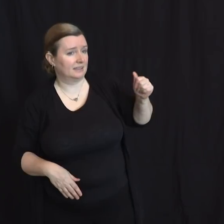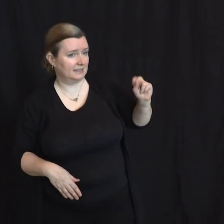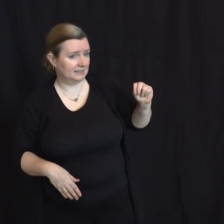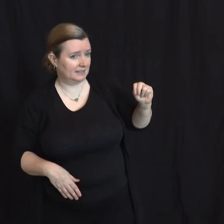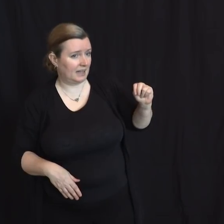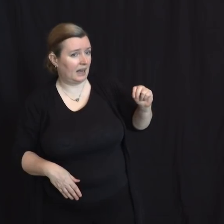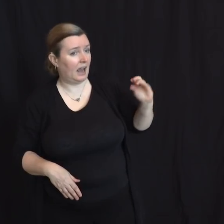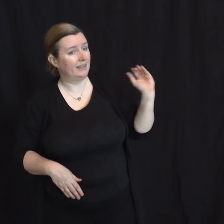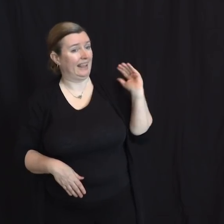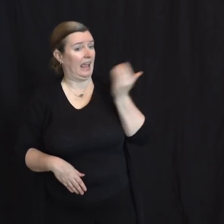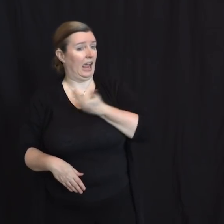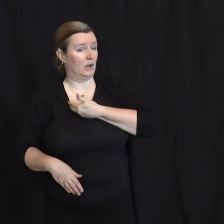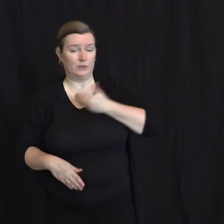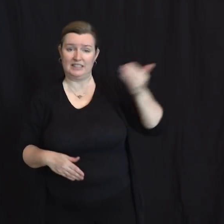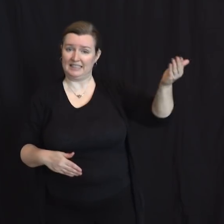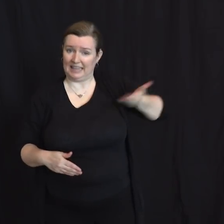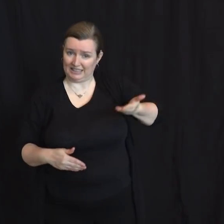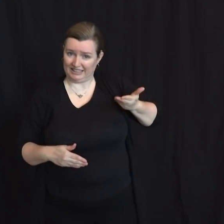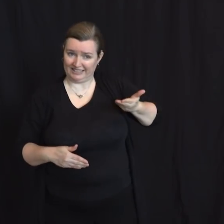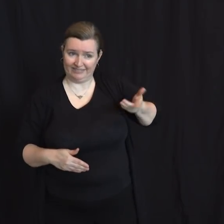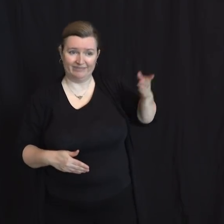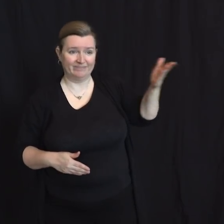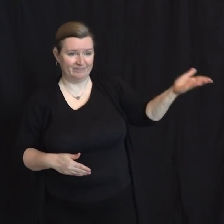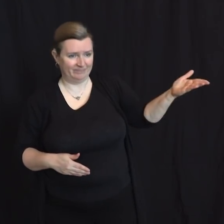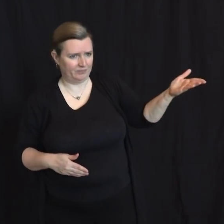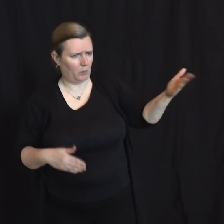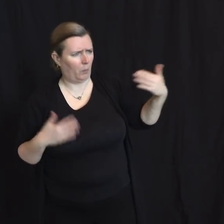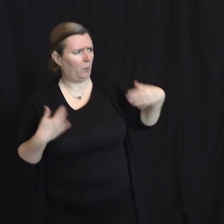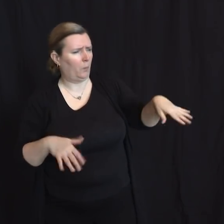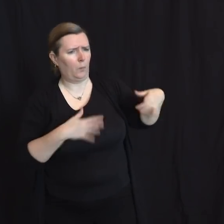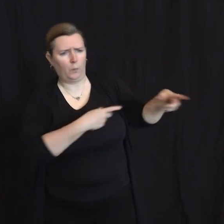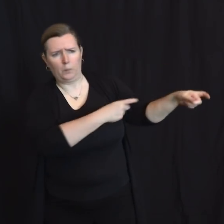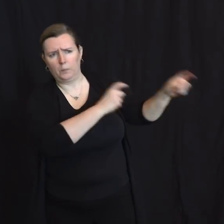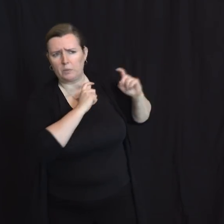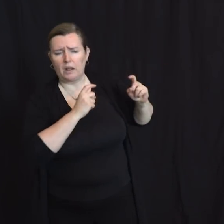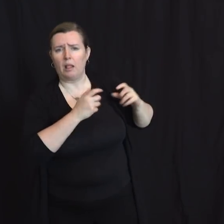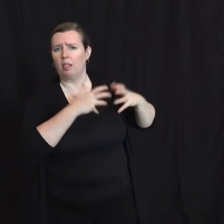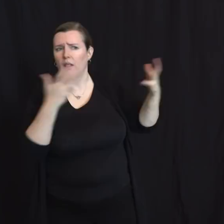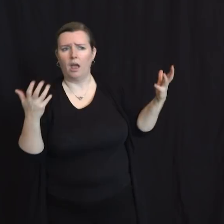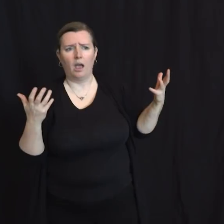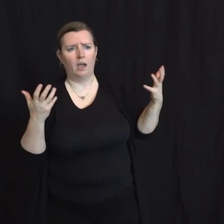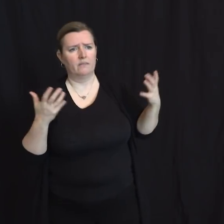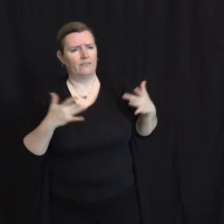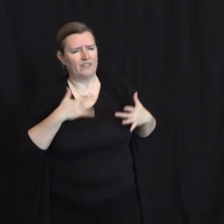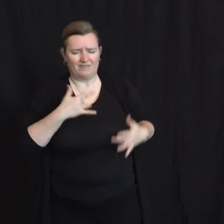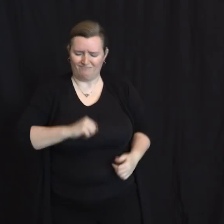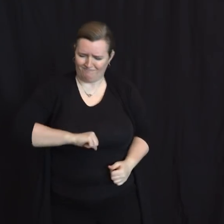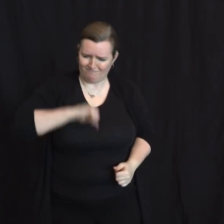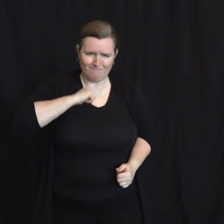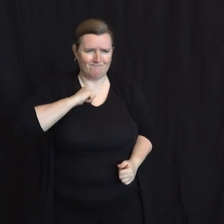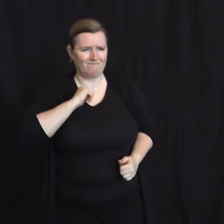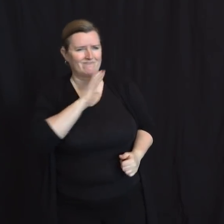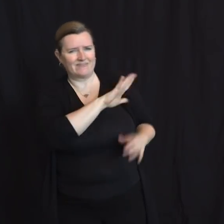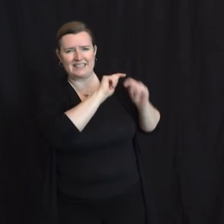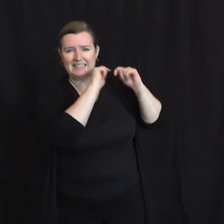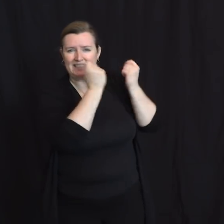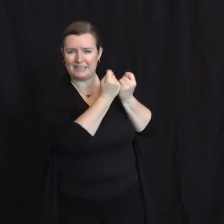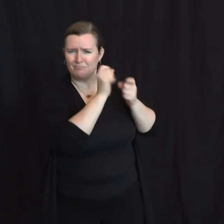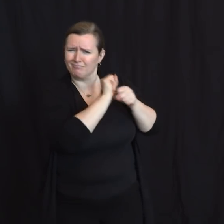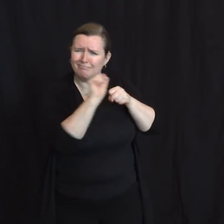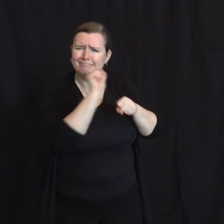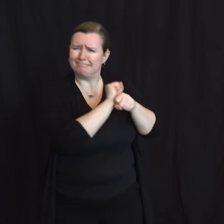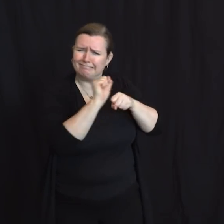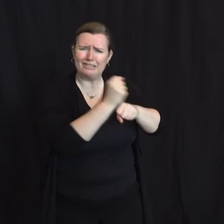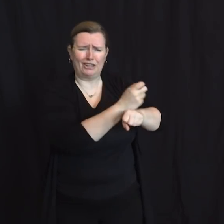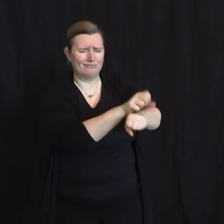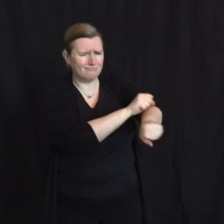featured speaker today, who I think has given us an enormous amount to be proud of, and his team over the past number of weeks, and you saw some of it in